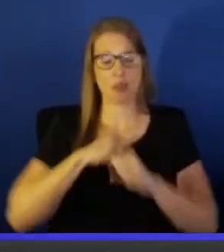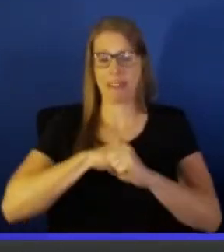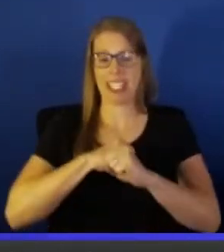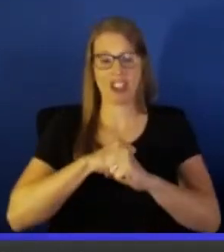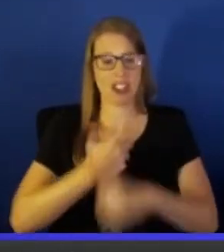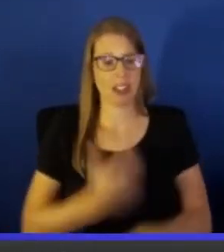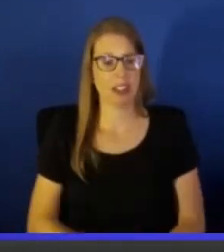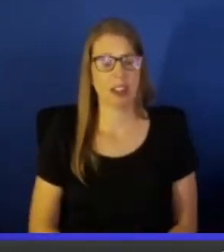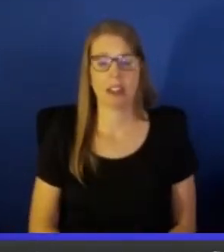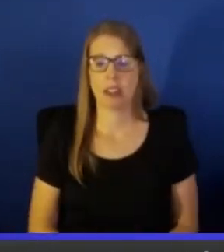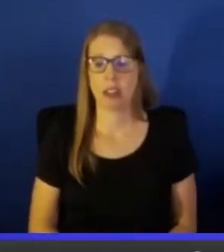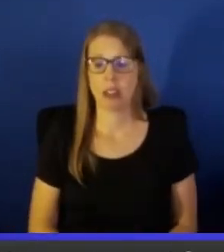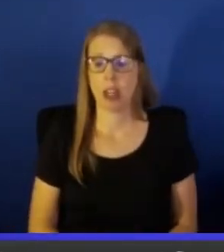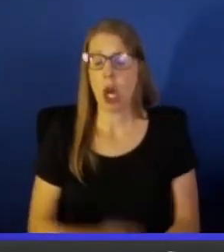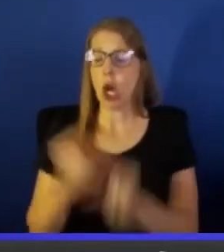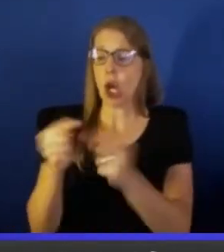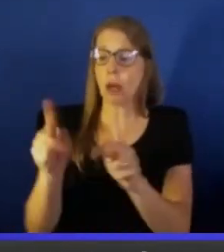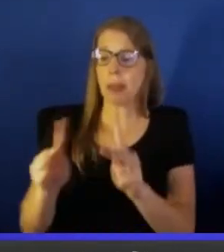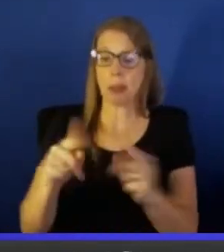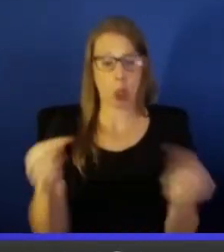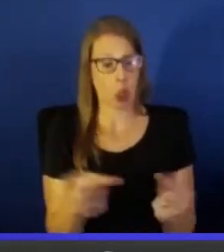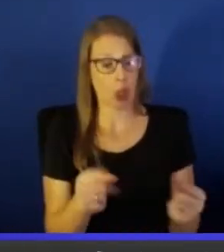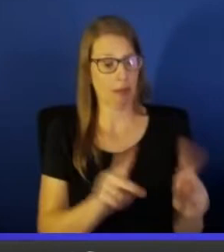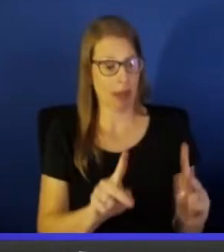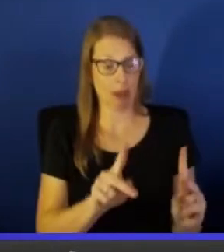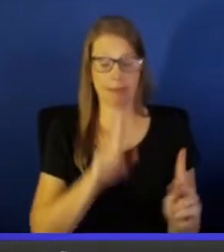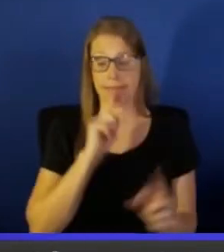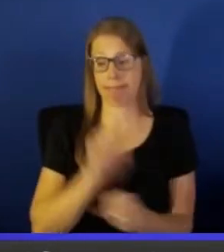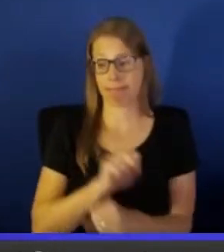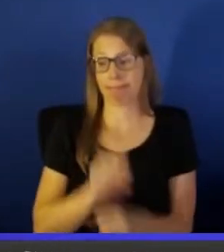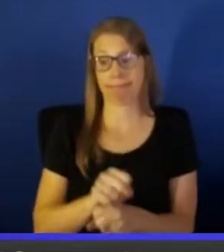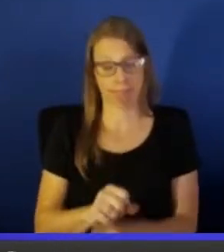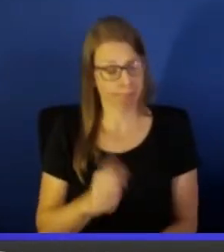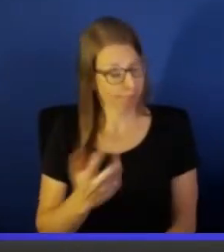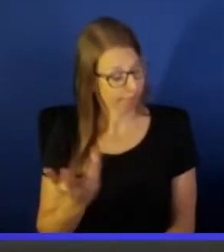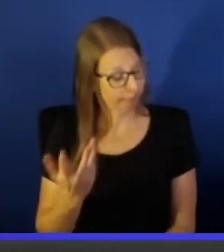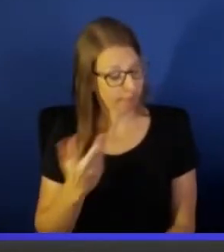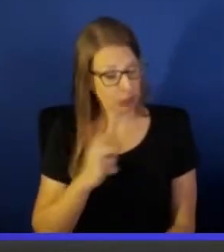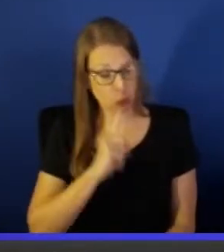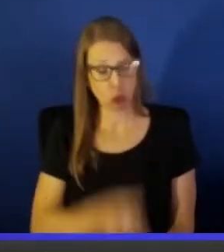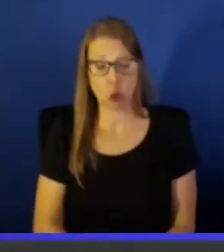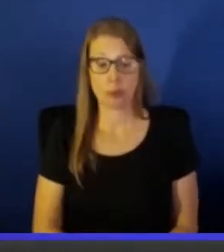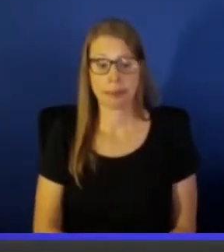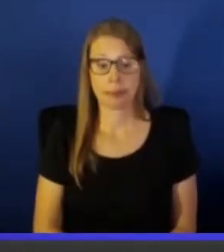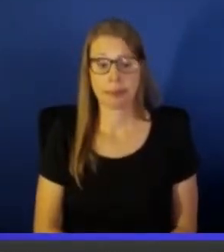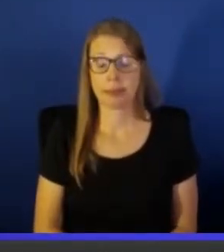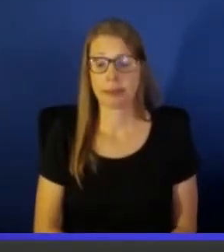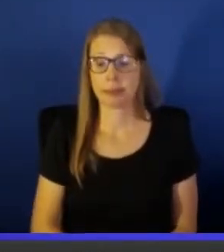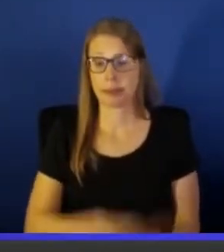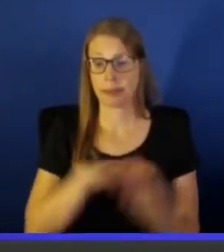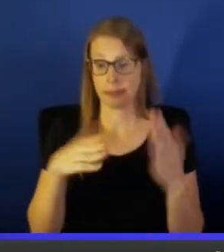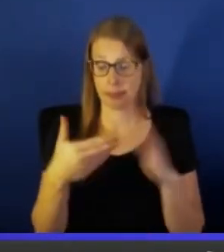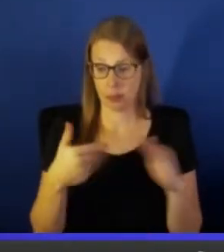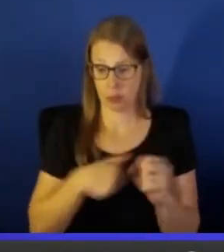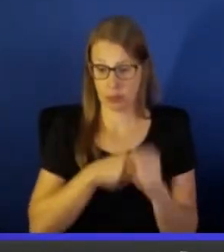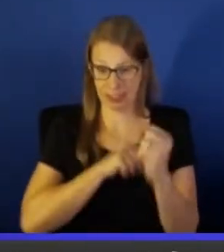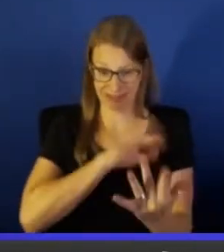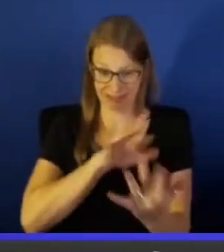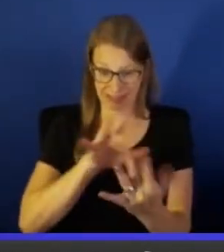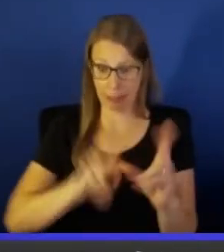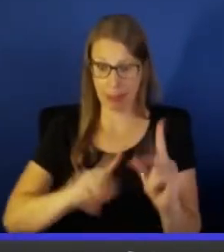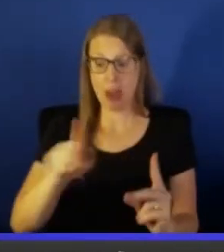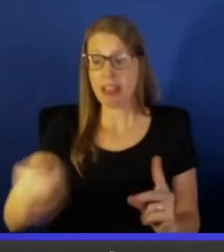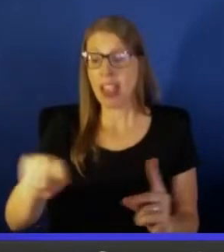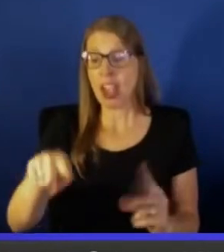hurt people is still very alive and well. And so the more that we as a city can continue to reach out to folks who are hurting, who